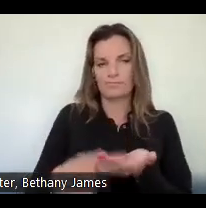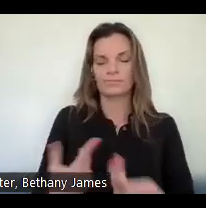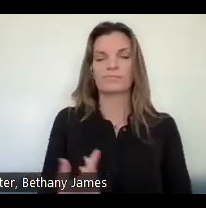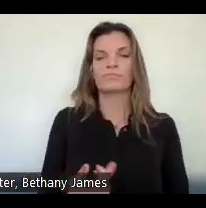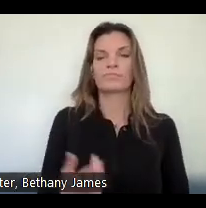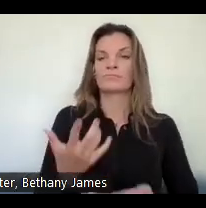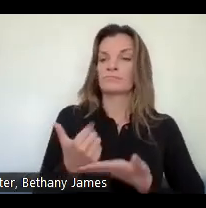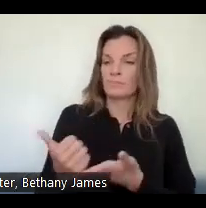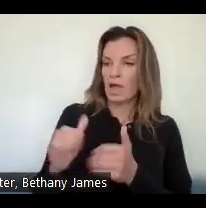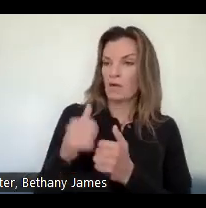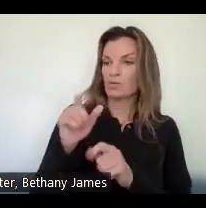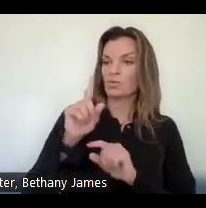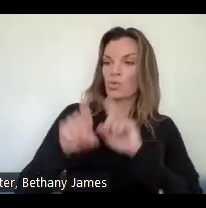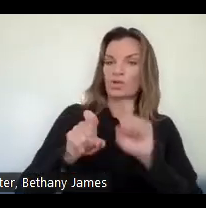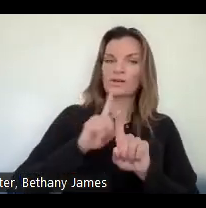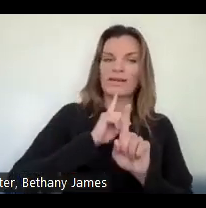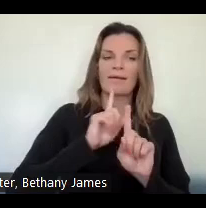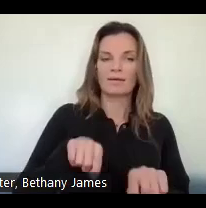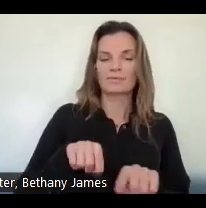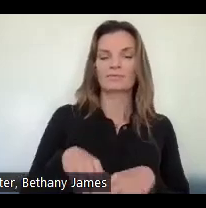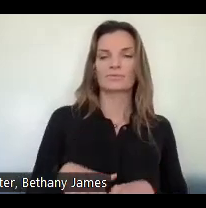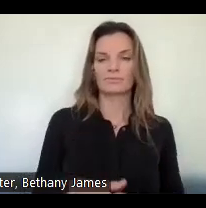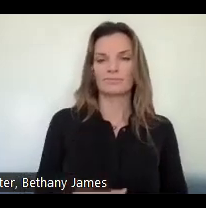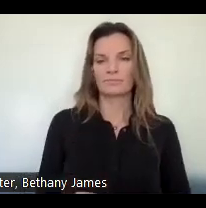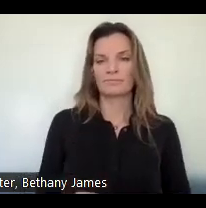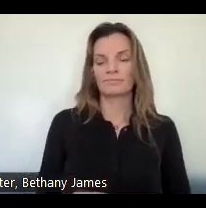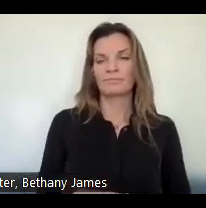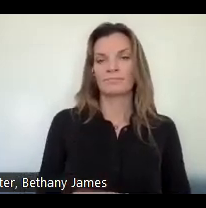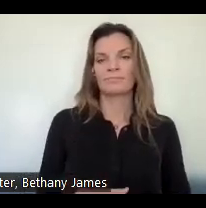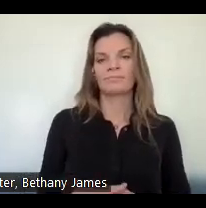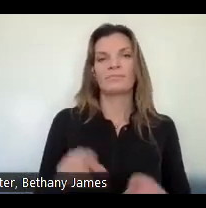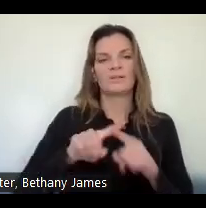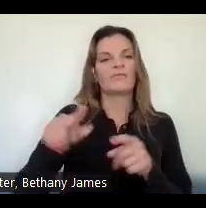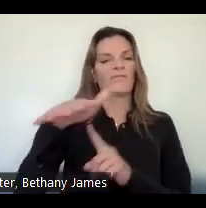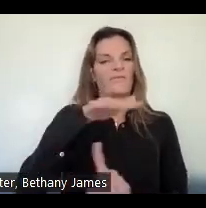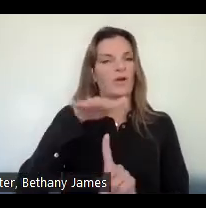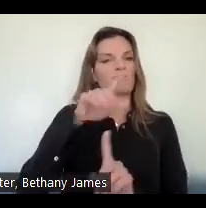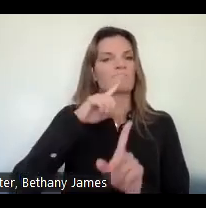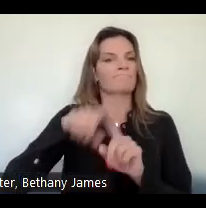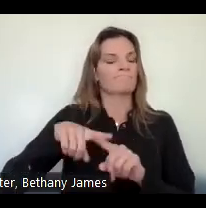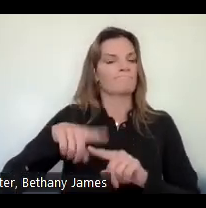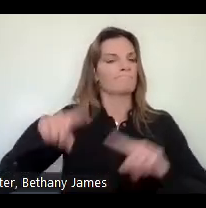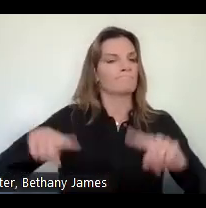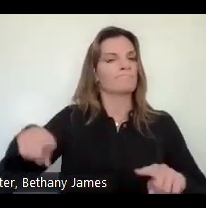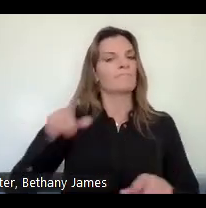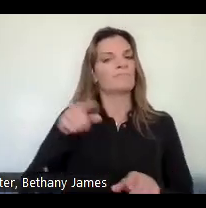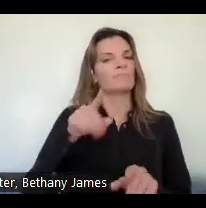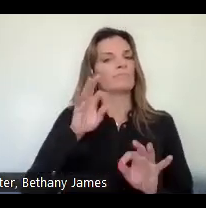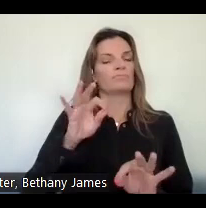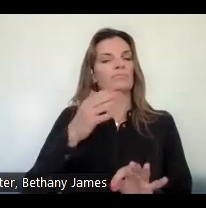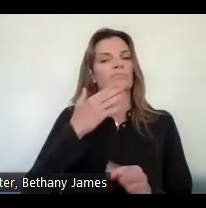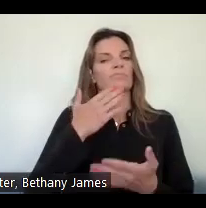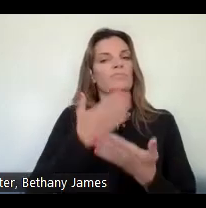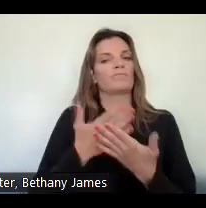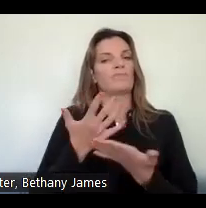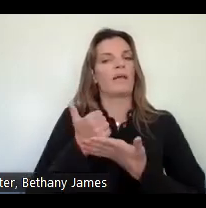answer, how to help them also with responding in different environments. They're really good for teaching new skills